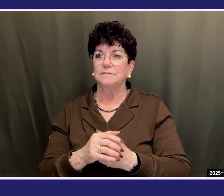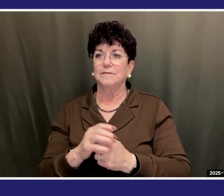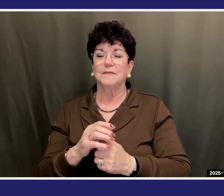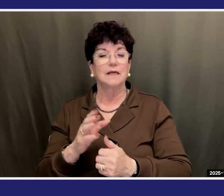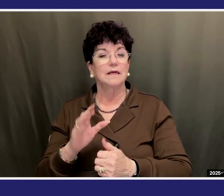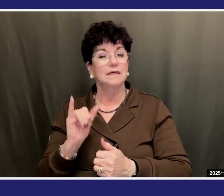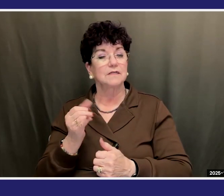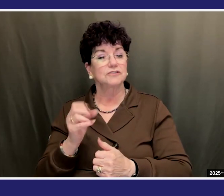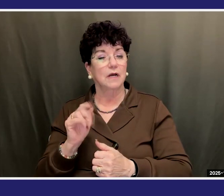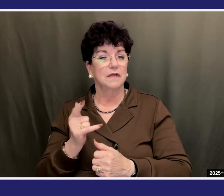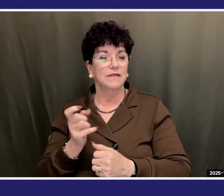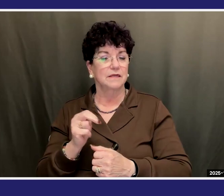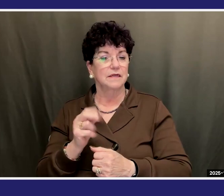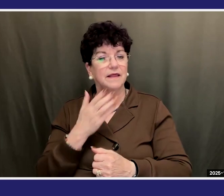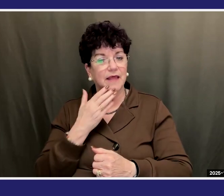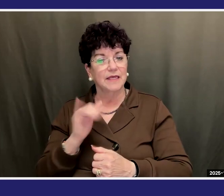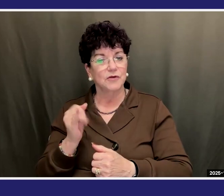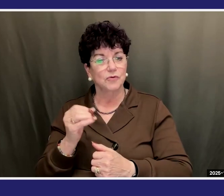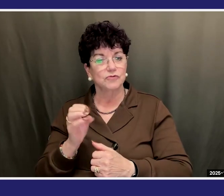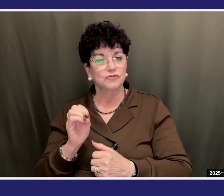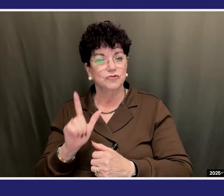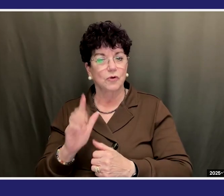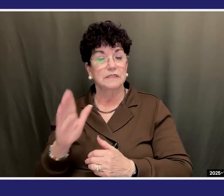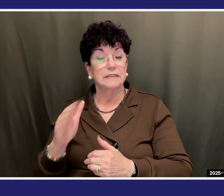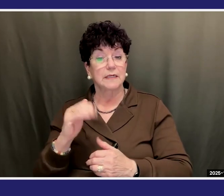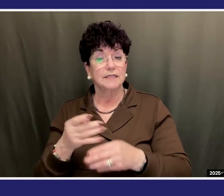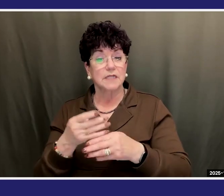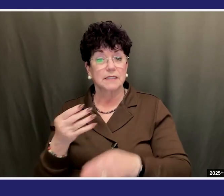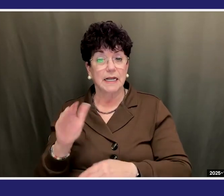Thank you, Joel. Next on my list, it looks like